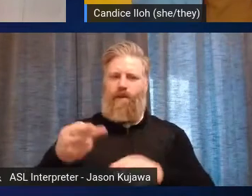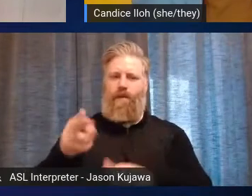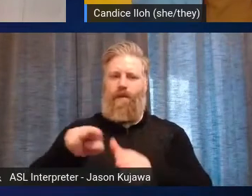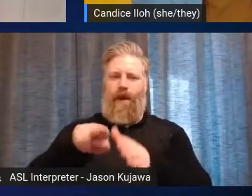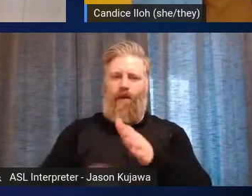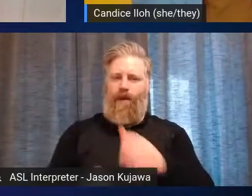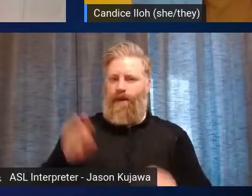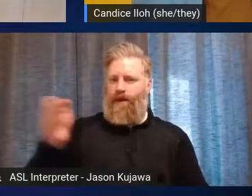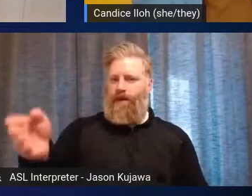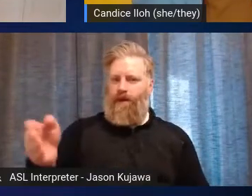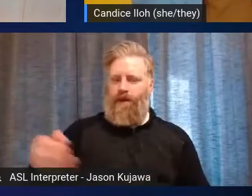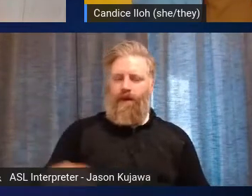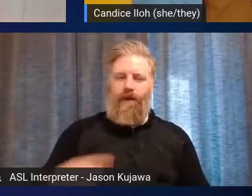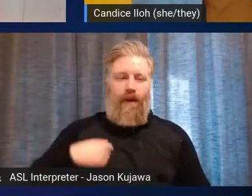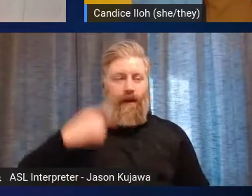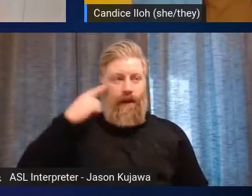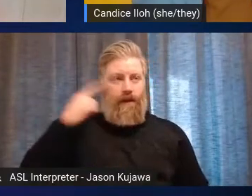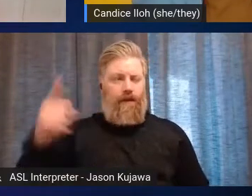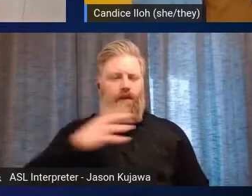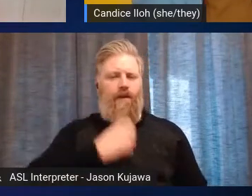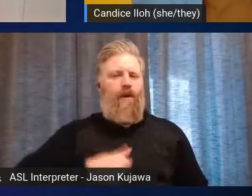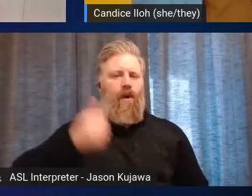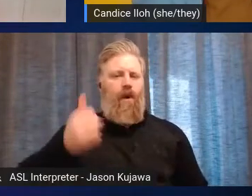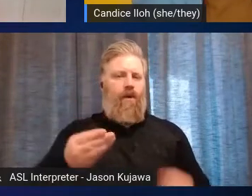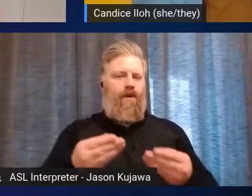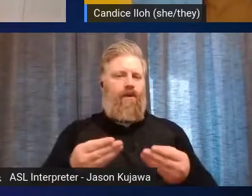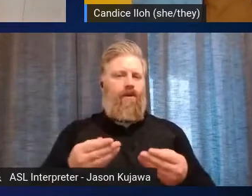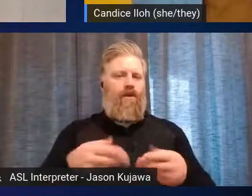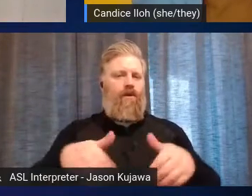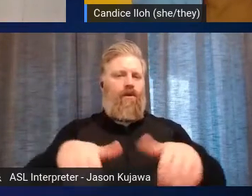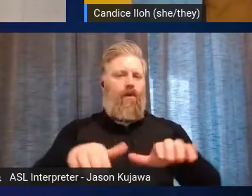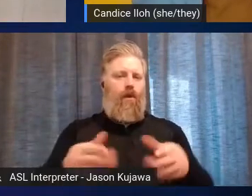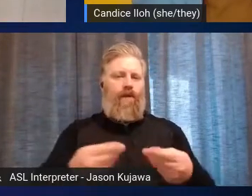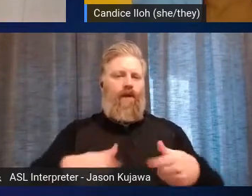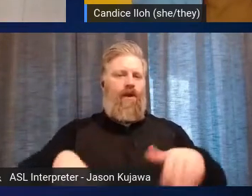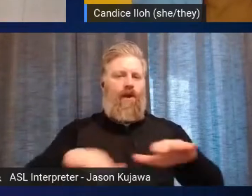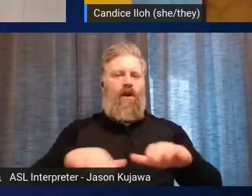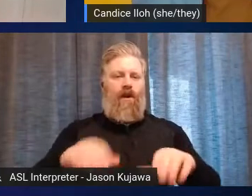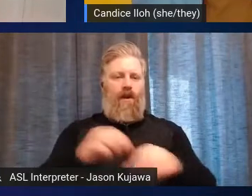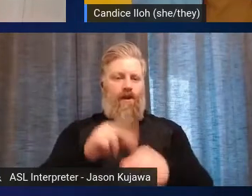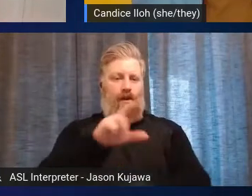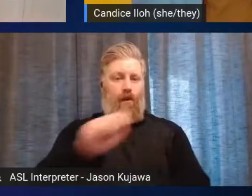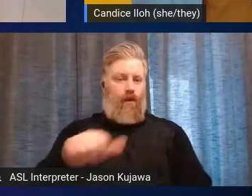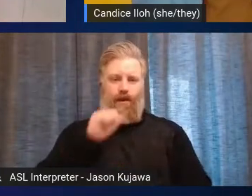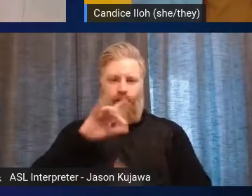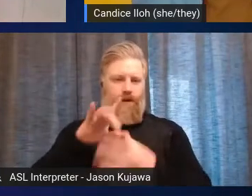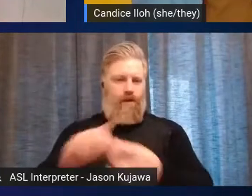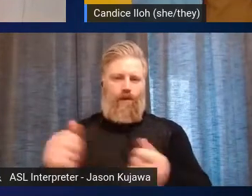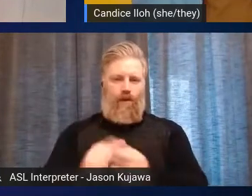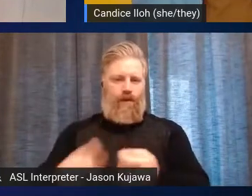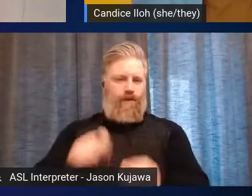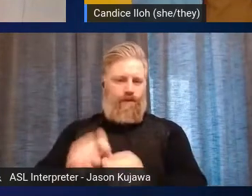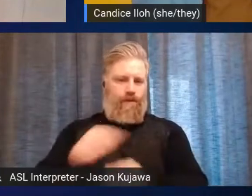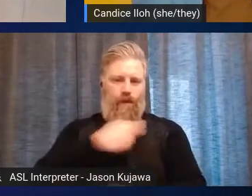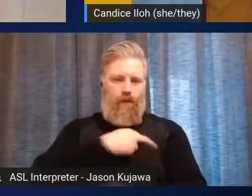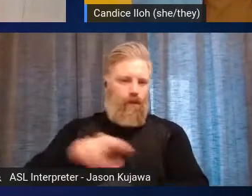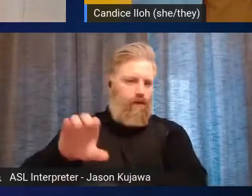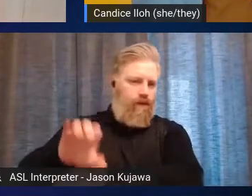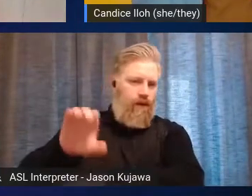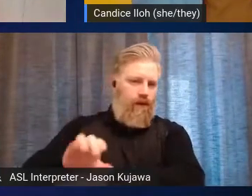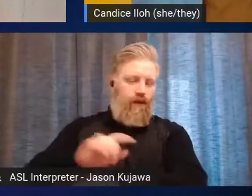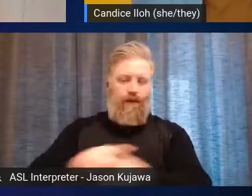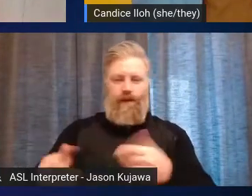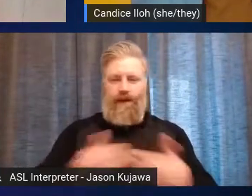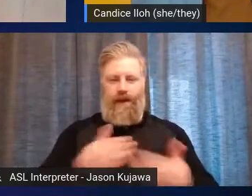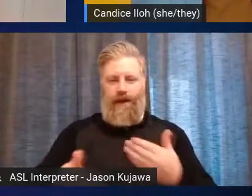oldest graveyard in the United States that's not affiliated with a house of worship. But in answer to your question, I'm the weirdo